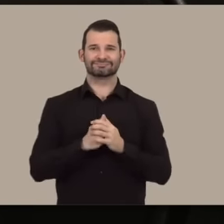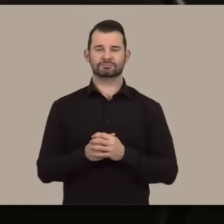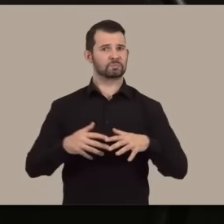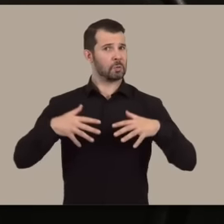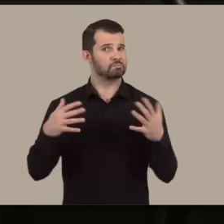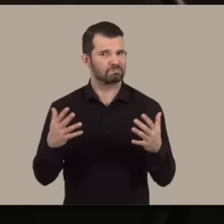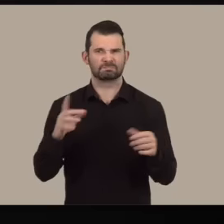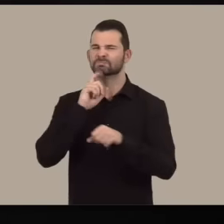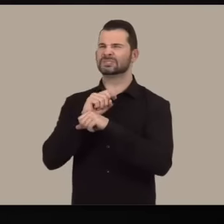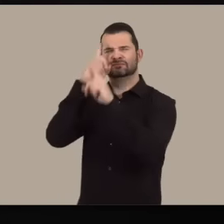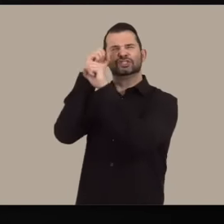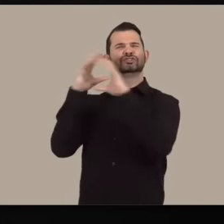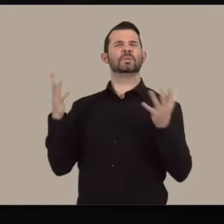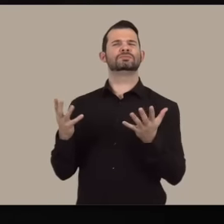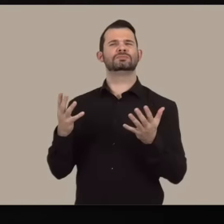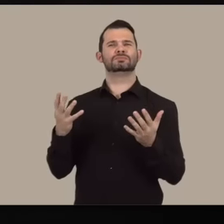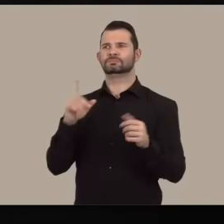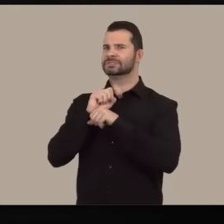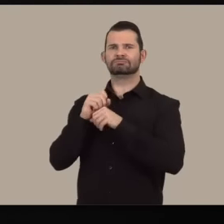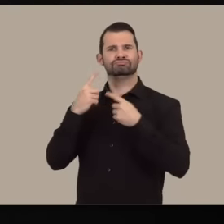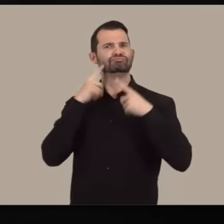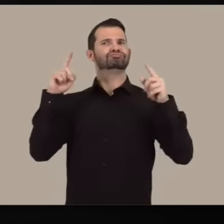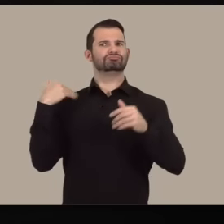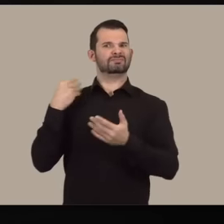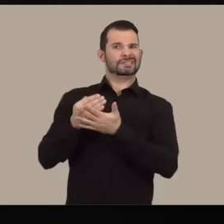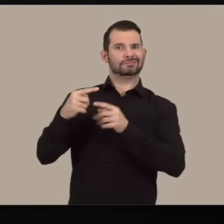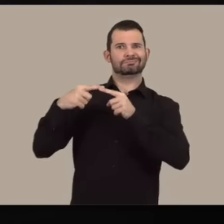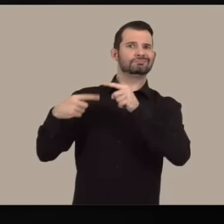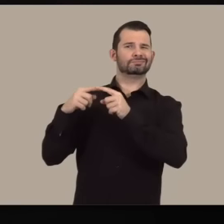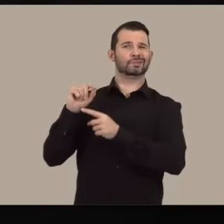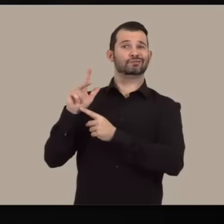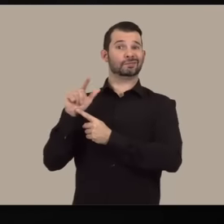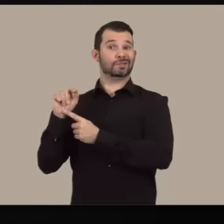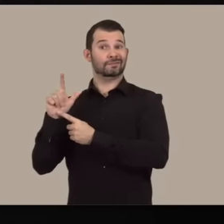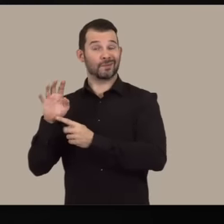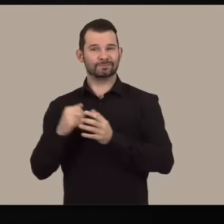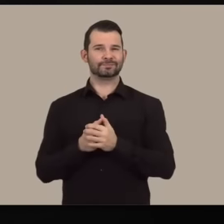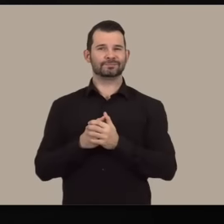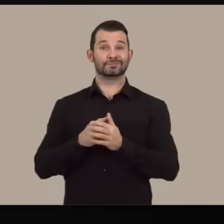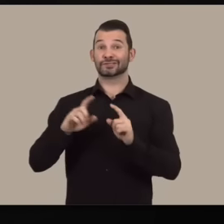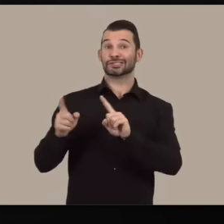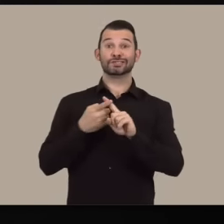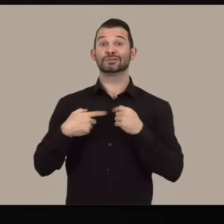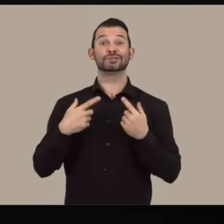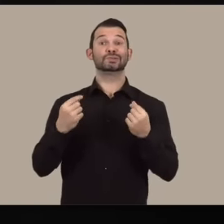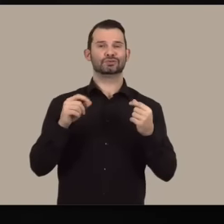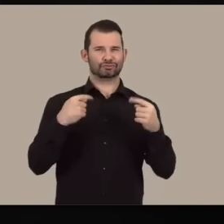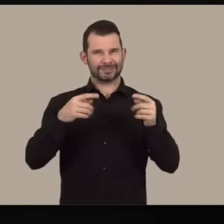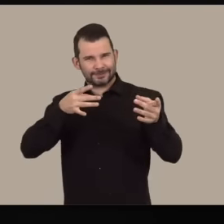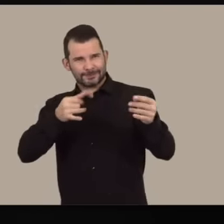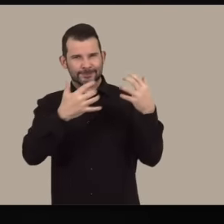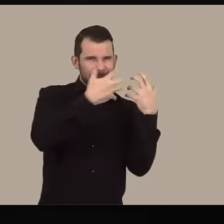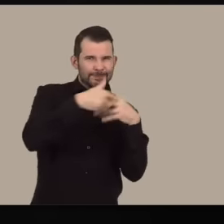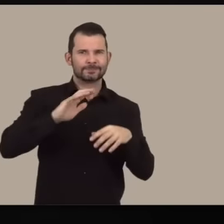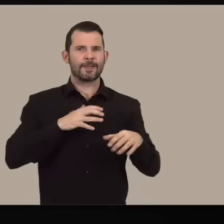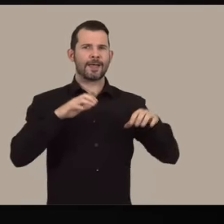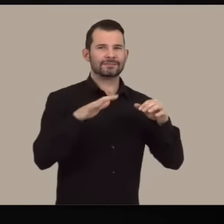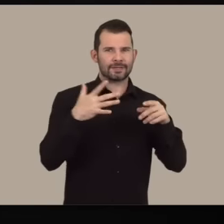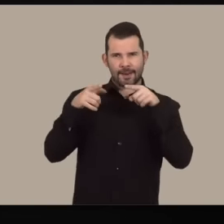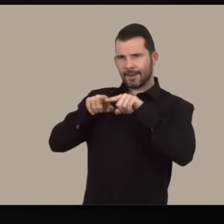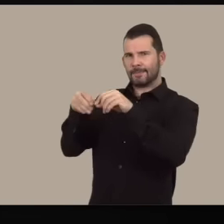international scene. So what is the vision and what did we achieve in fiscal 2023-24? First of all,